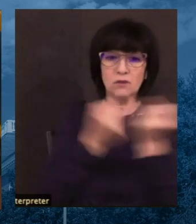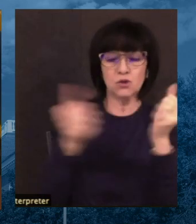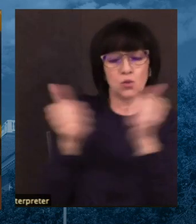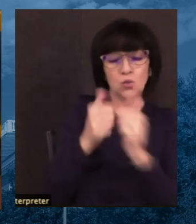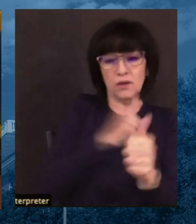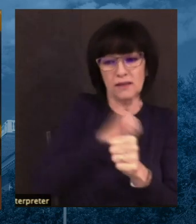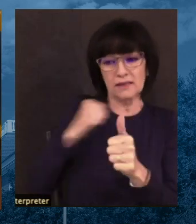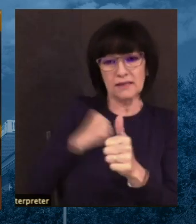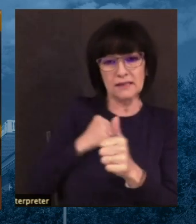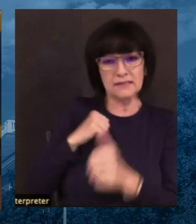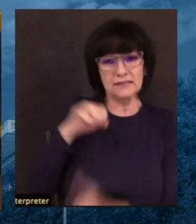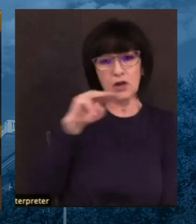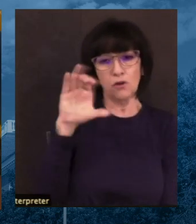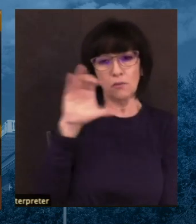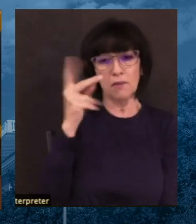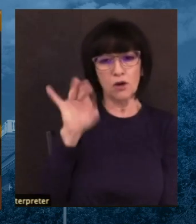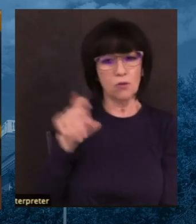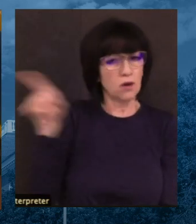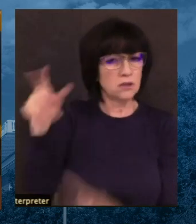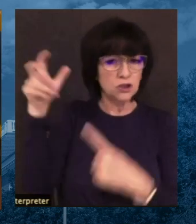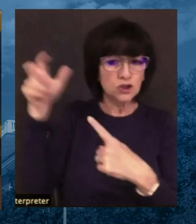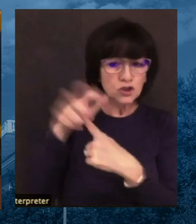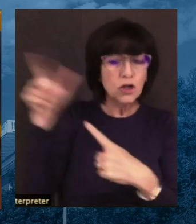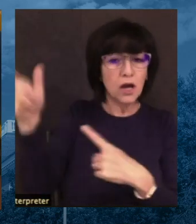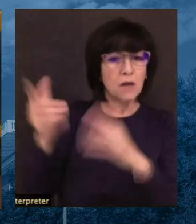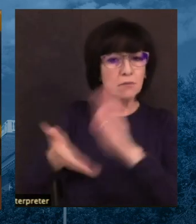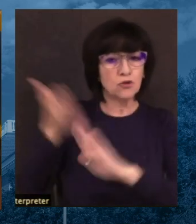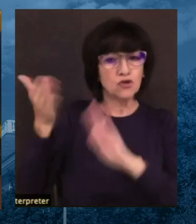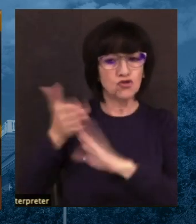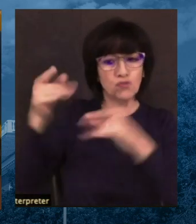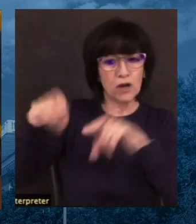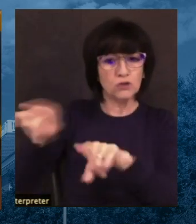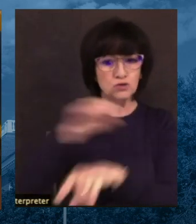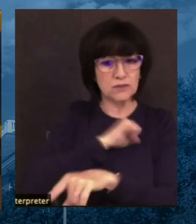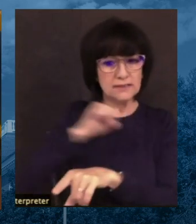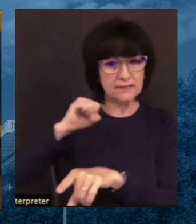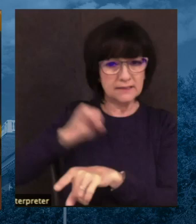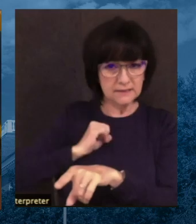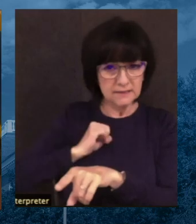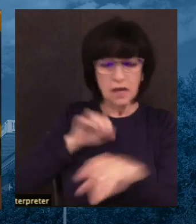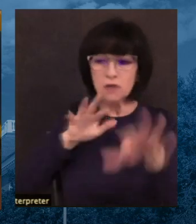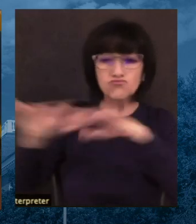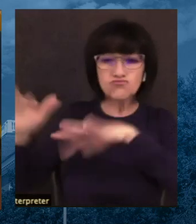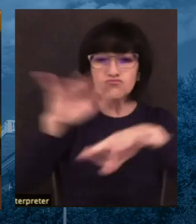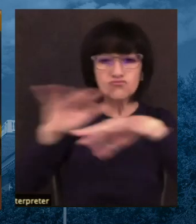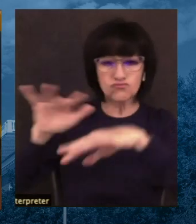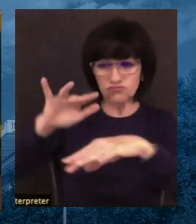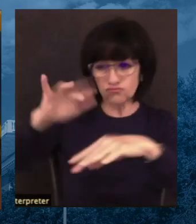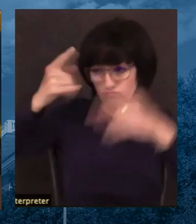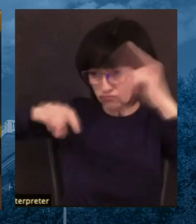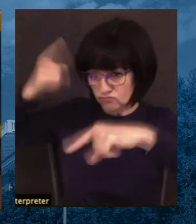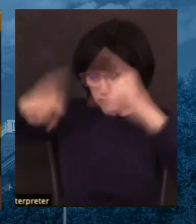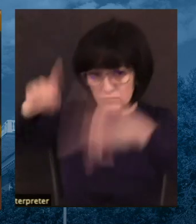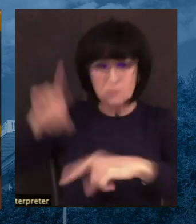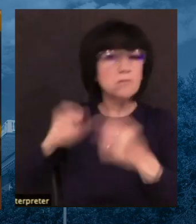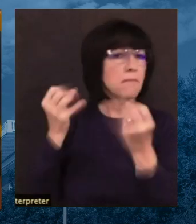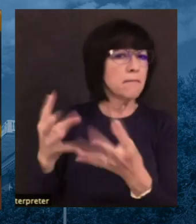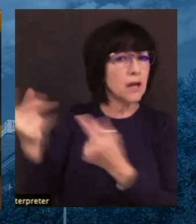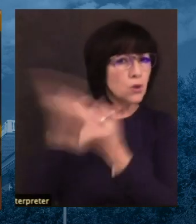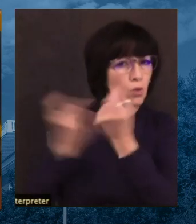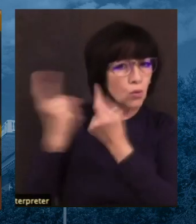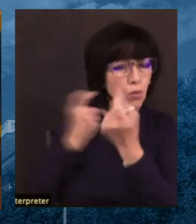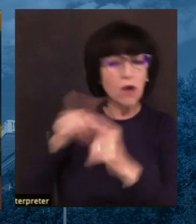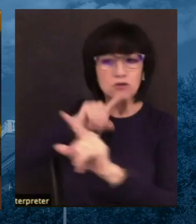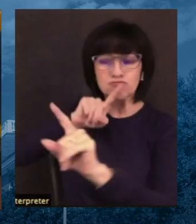been a champion and ran it in the Senate pretty easily with a lot of questions, but he did a wonderful job